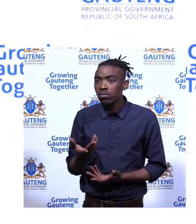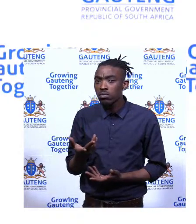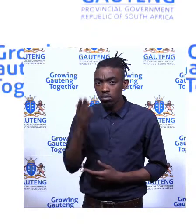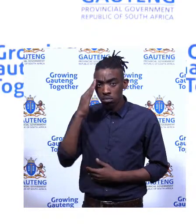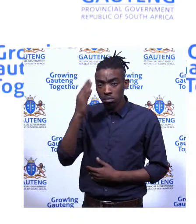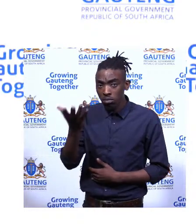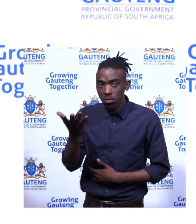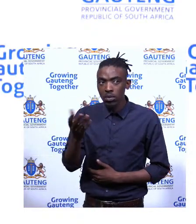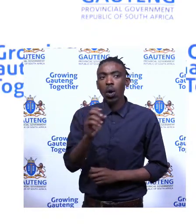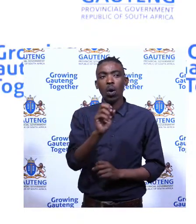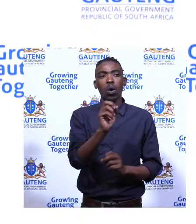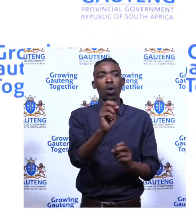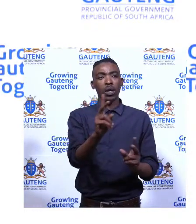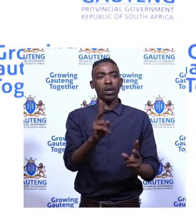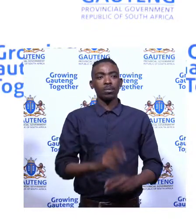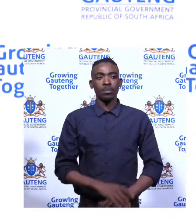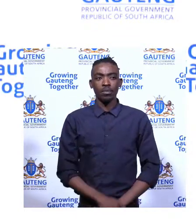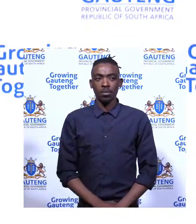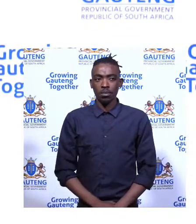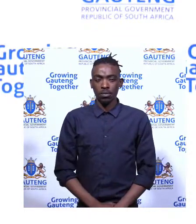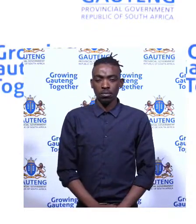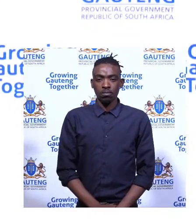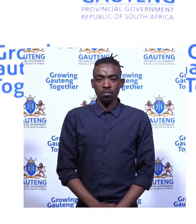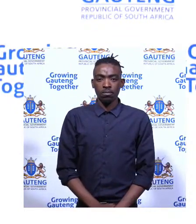Okay, all right.